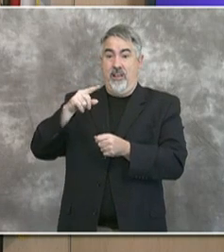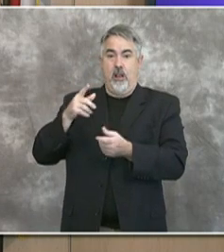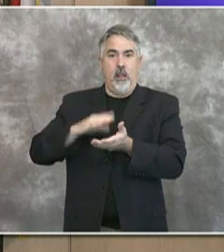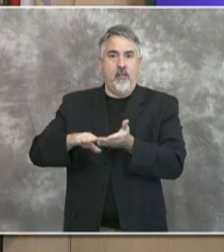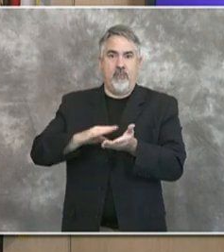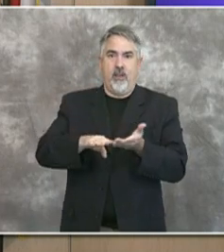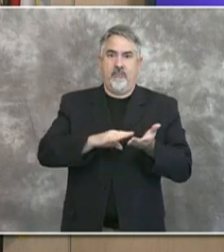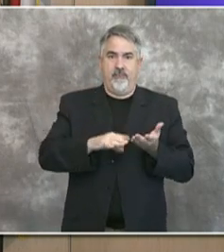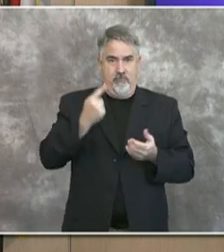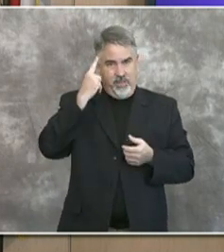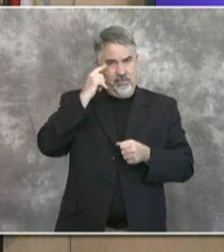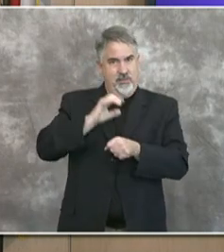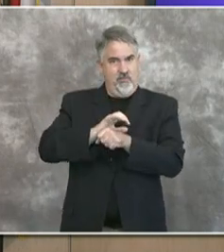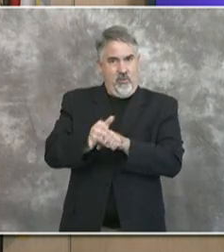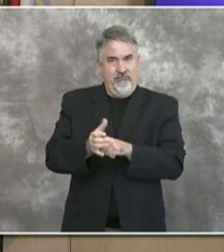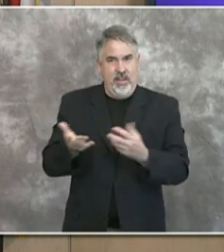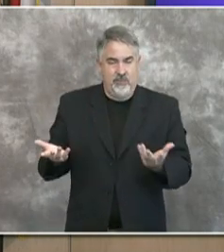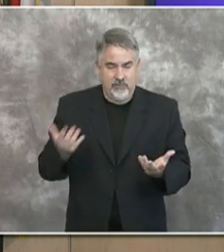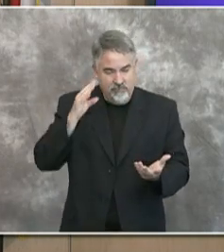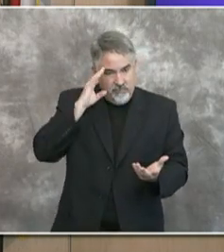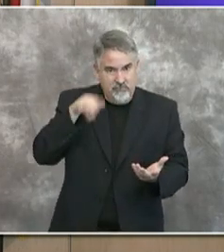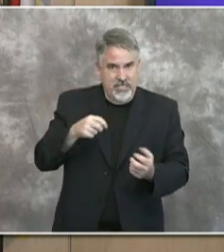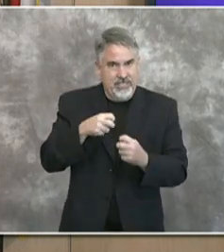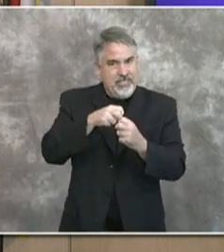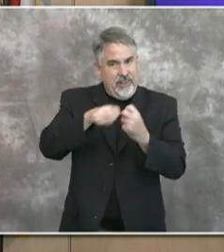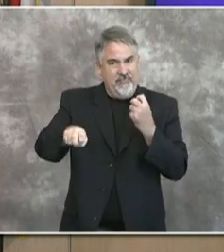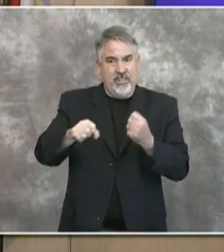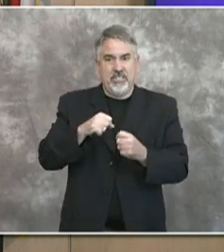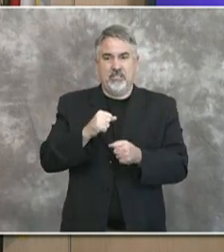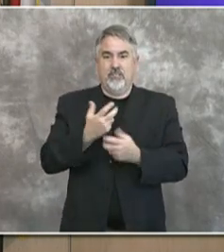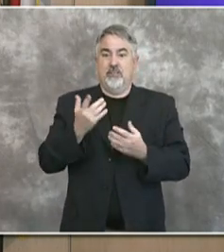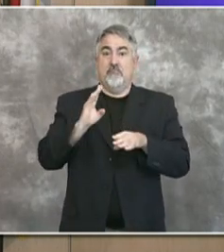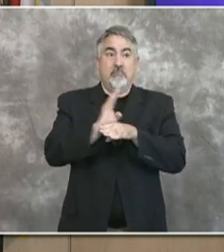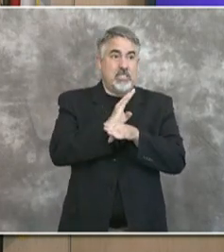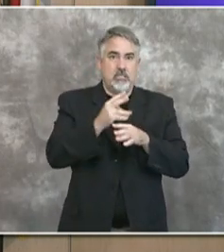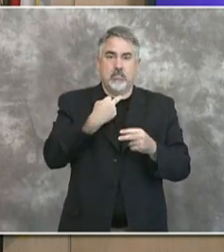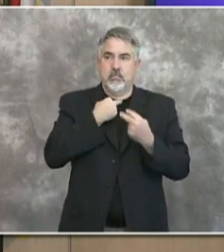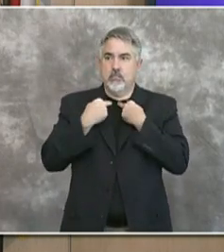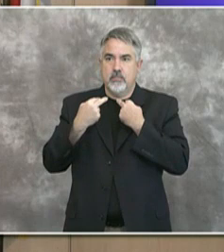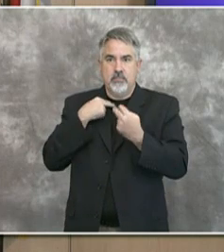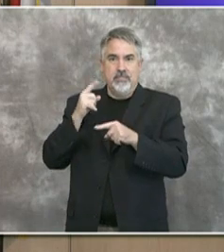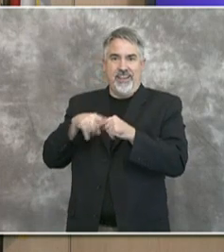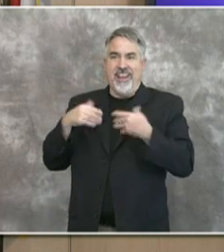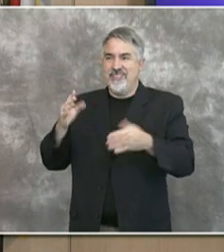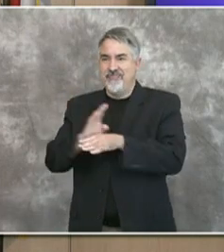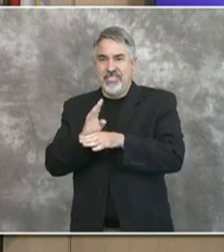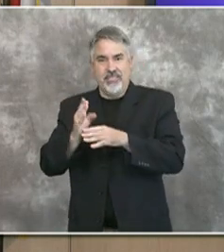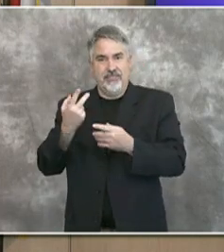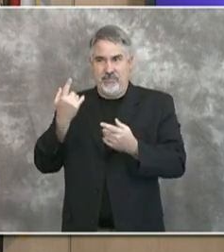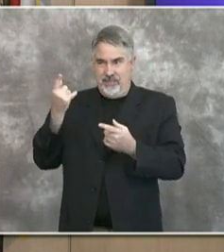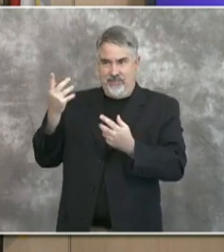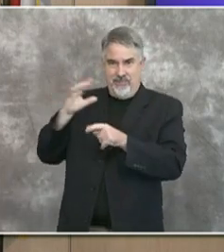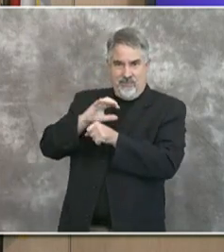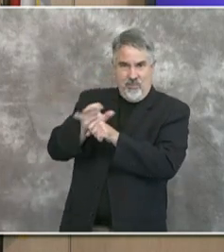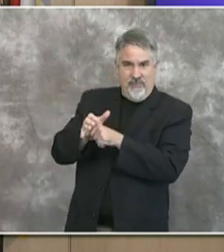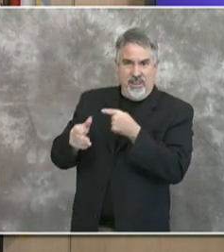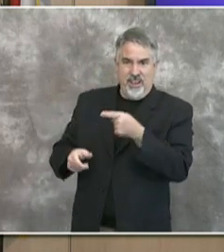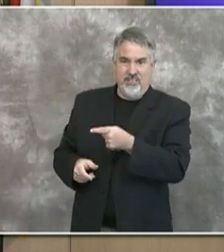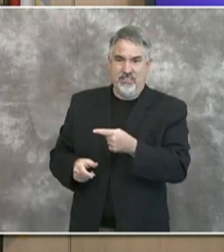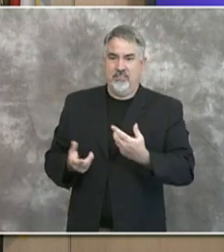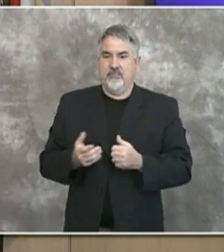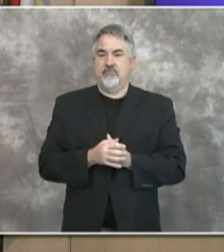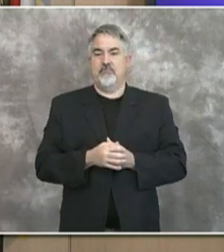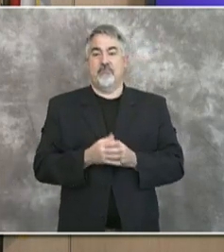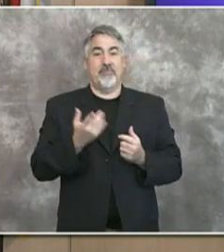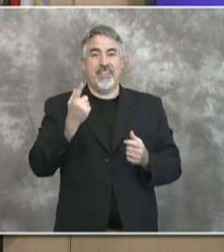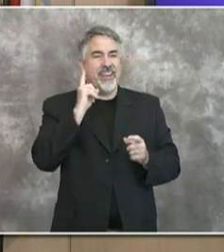tough on small businesses, some that may never reopen again. This has been tough on kids who cannot go to school and see their